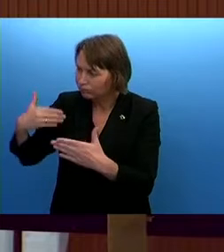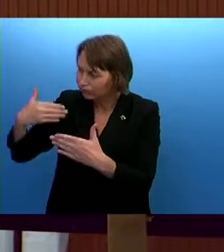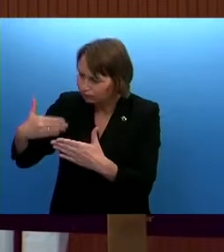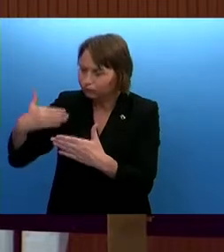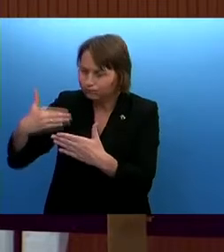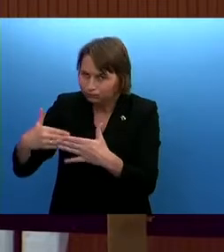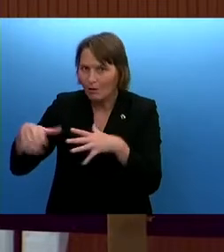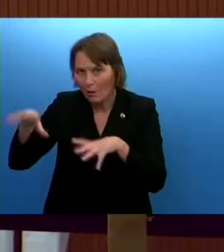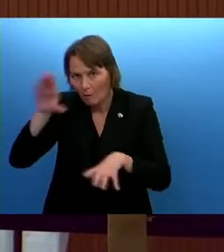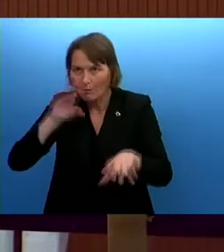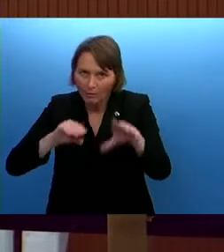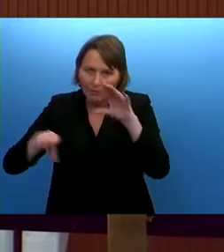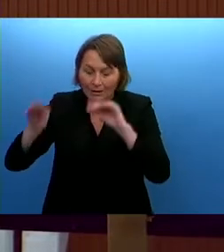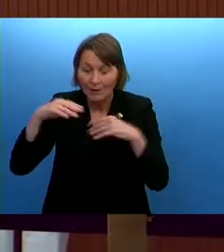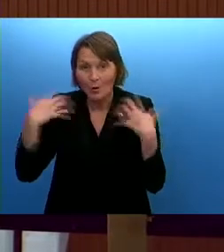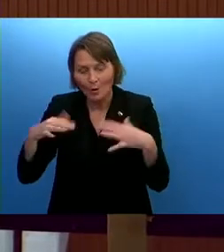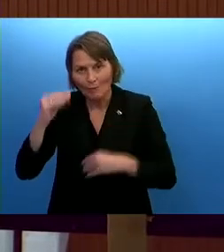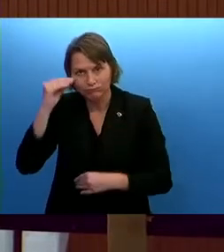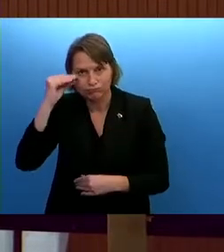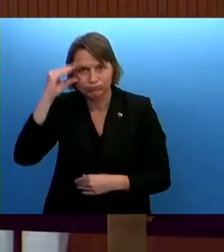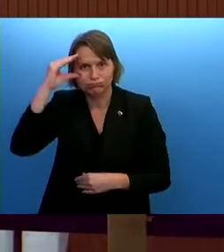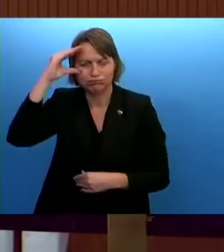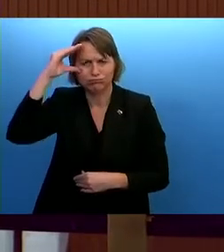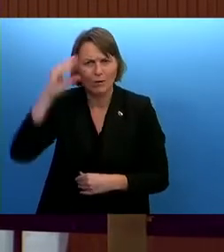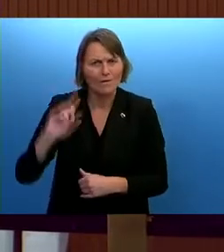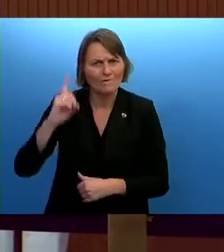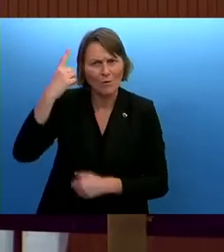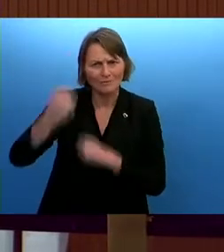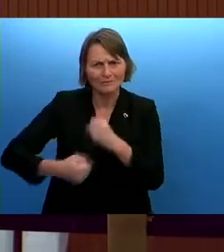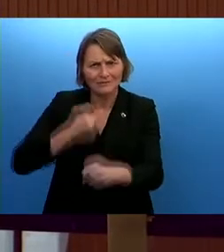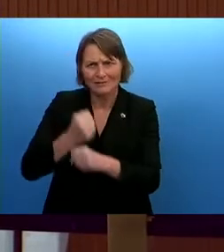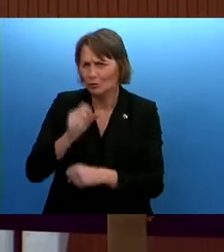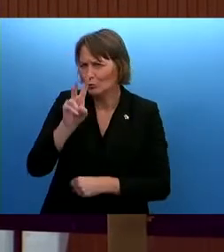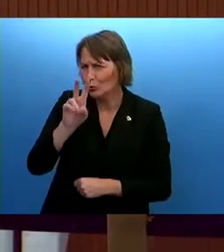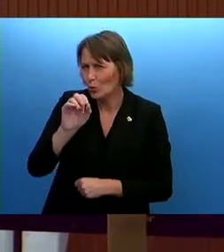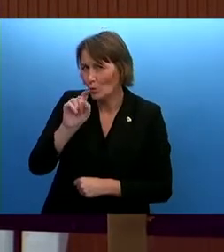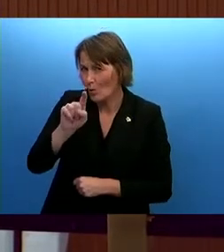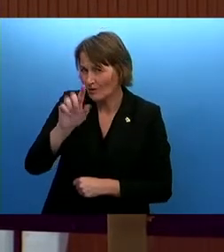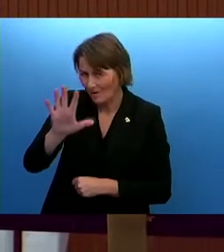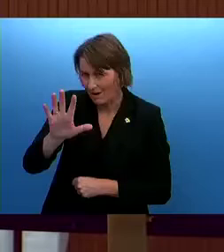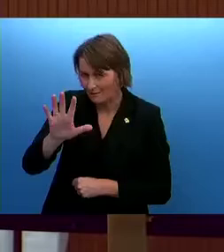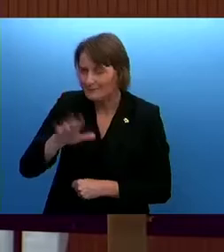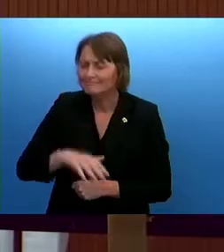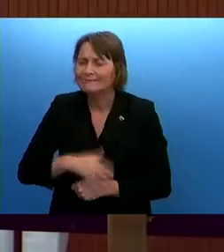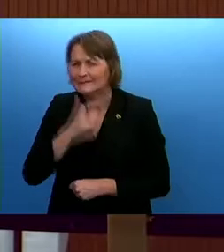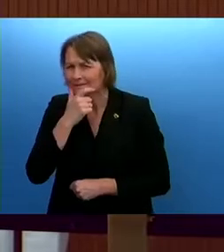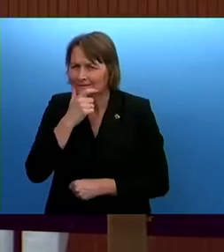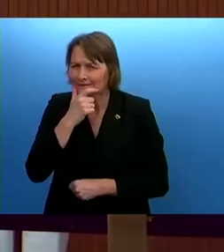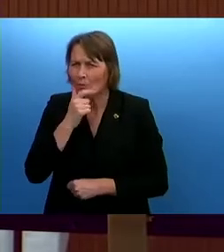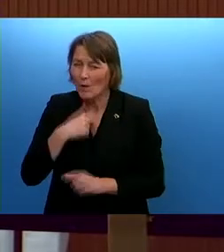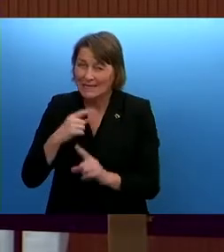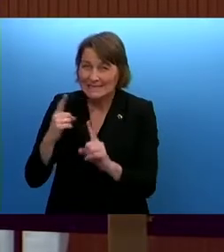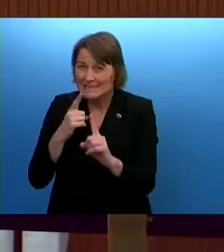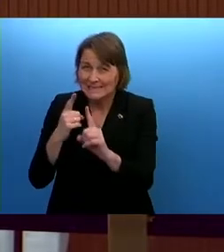doing. Since 2015, our goal was really to remove the